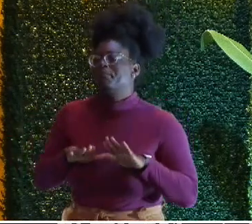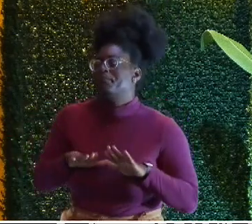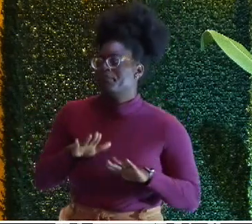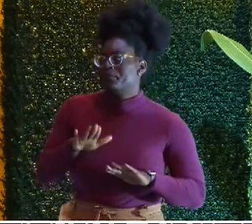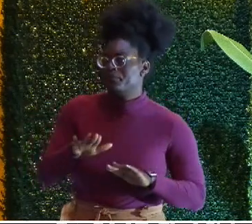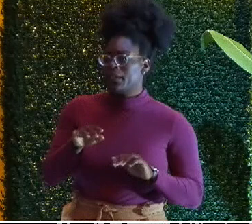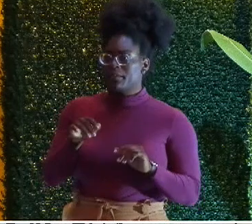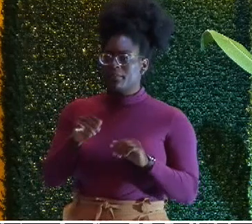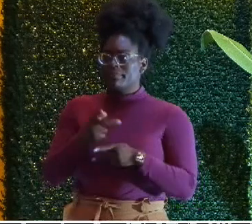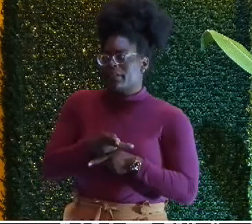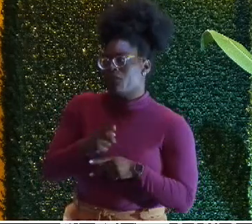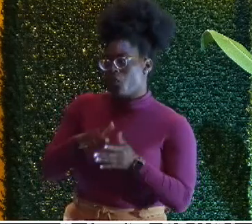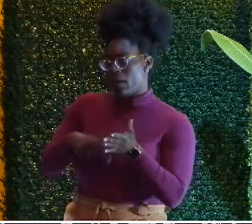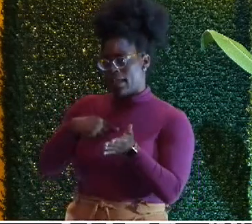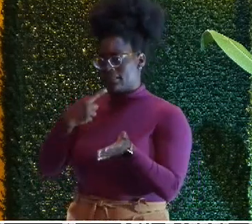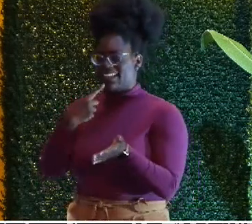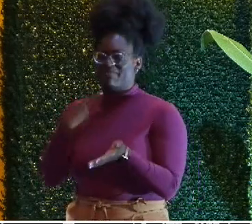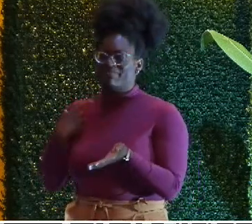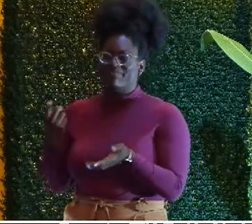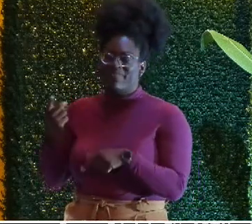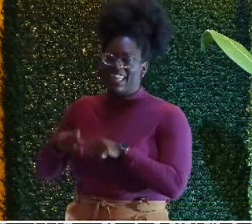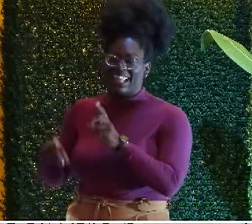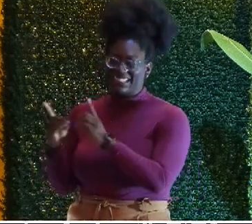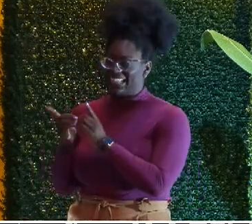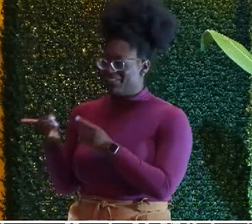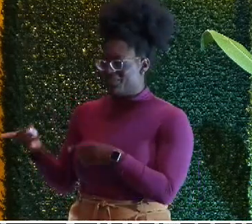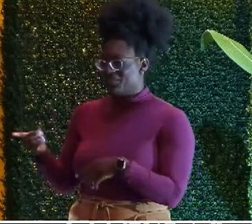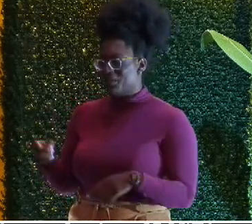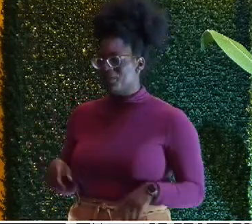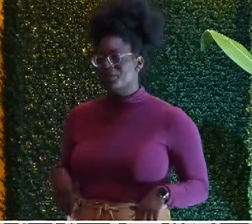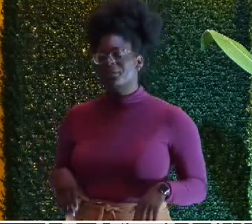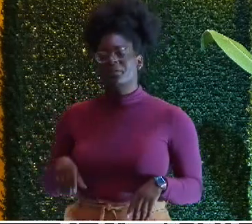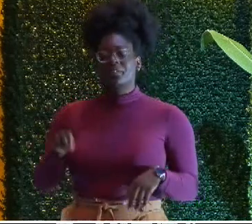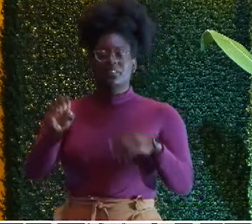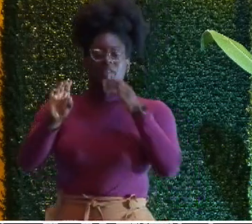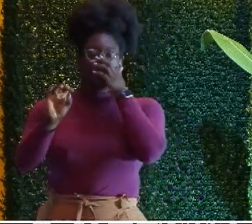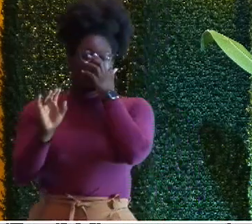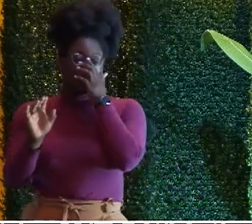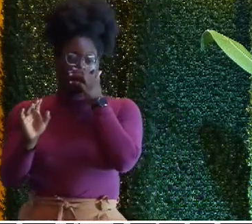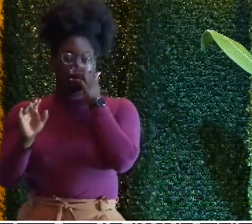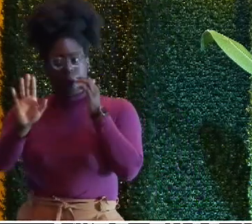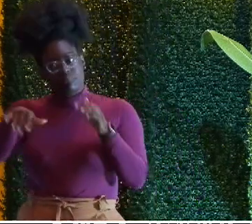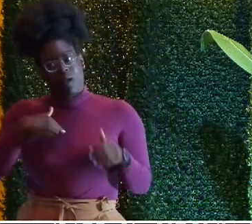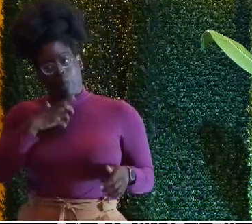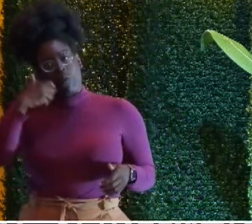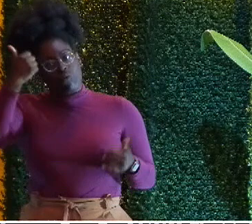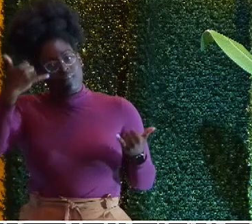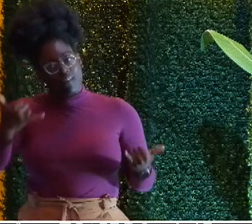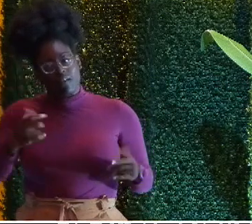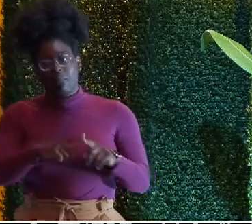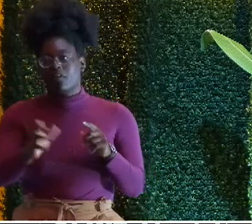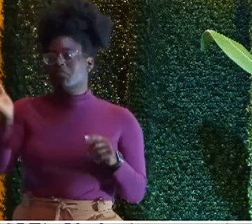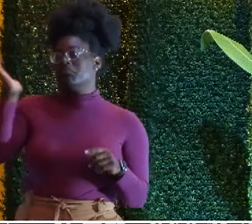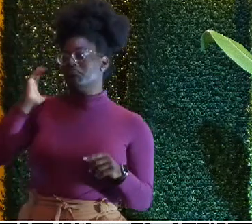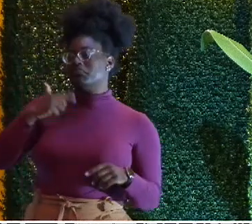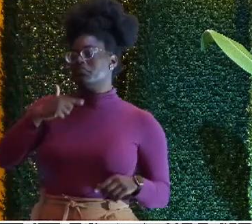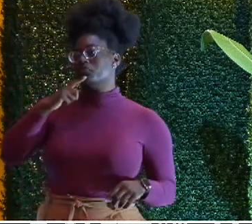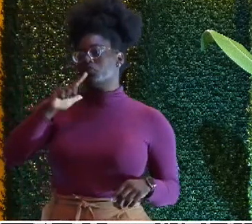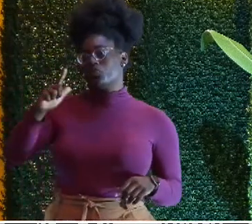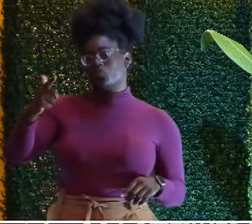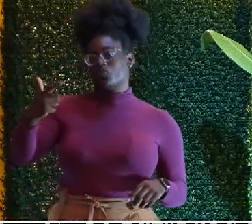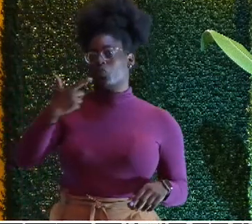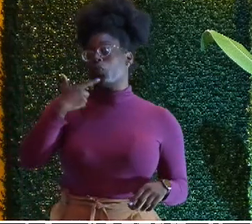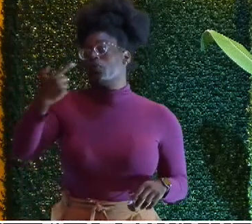Thank you. When I was 21, I met this man and I was engaged, and we were together for about 8